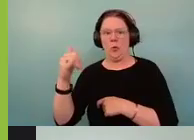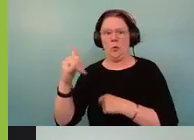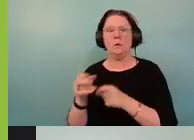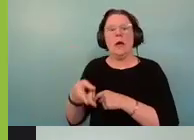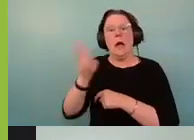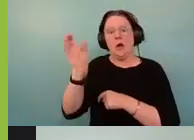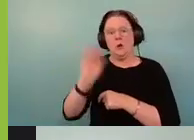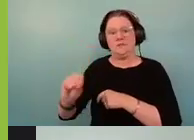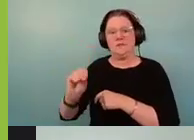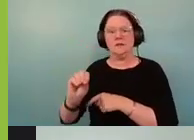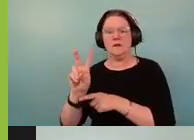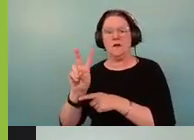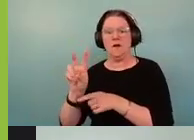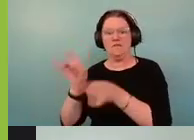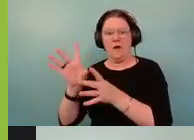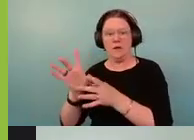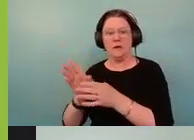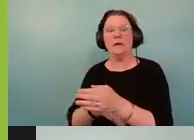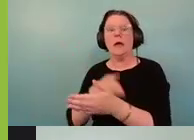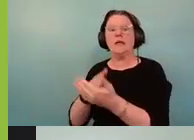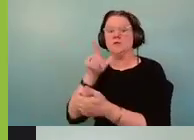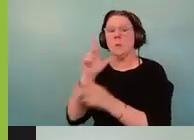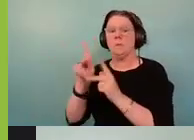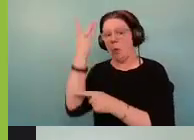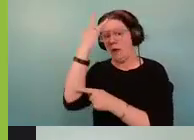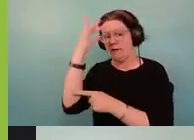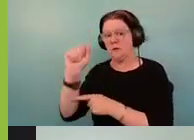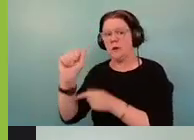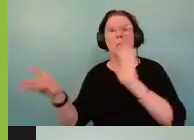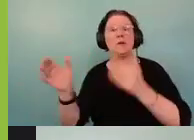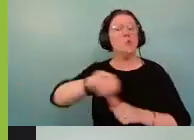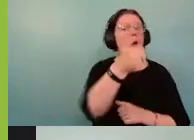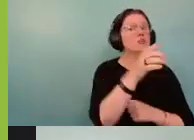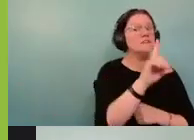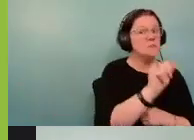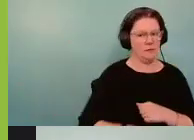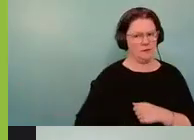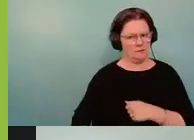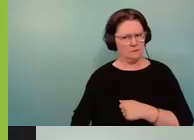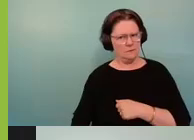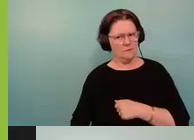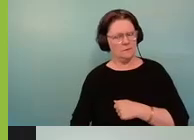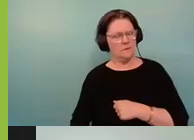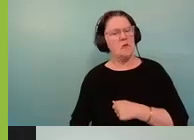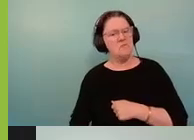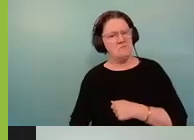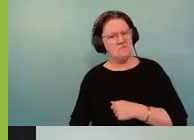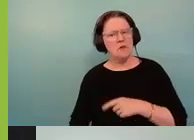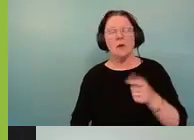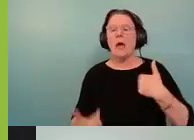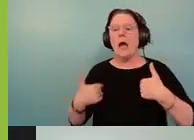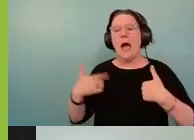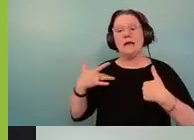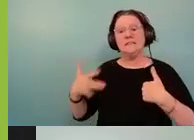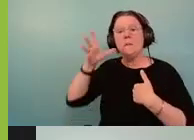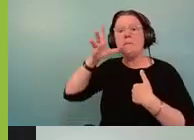committed against persons with cognitive disabilities than any other disabilities. So I often do a training for